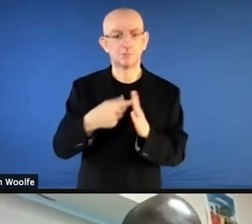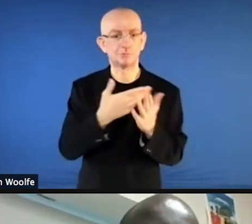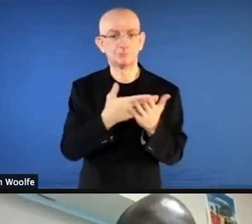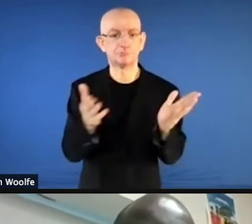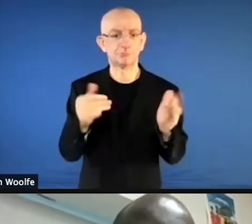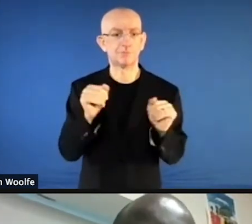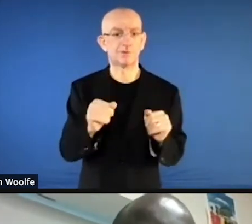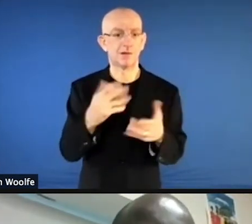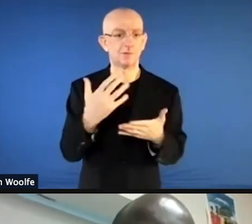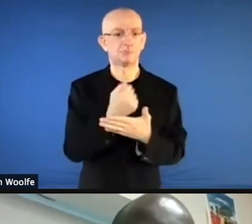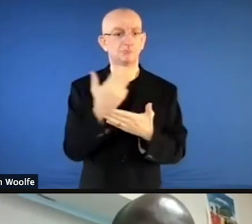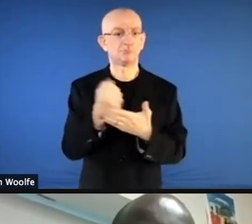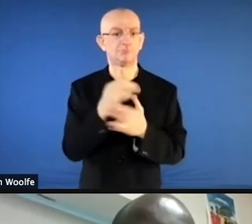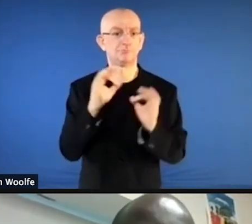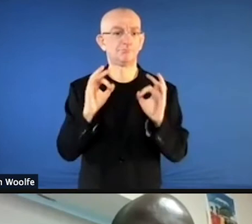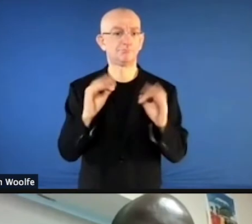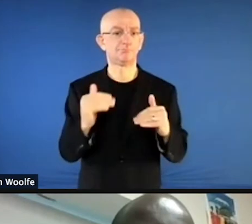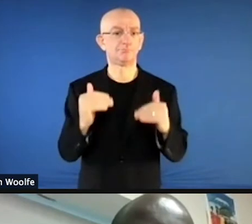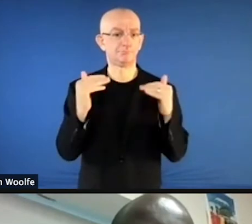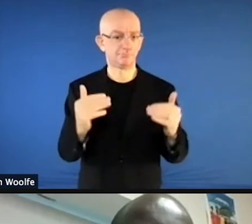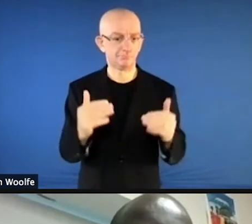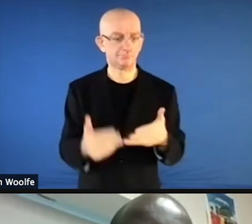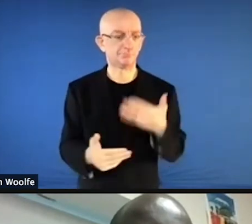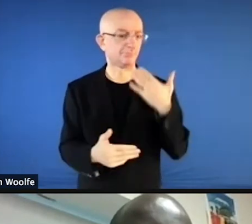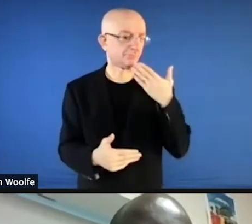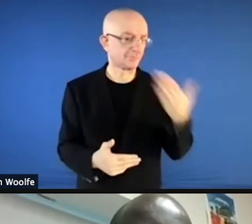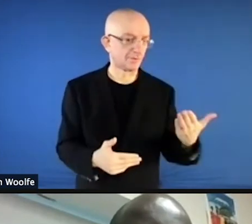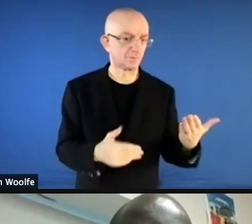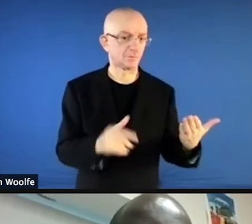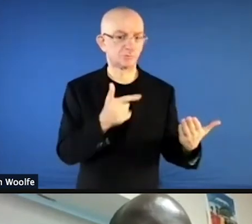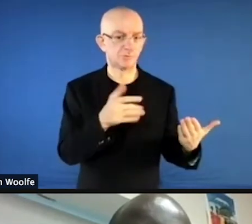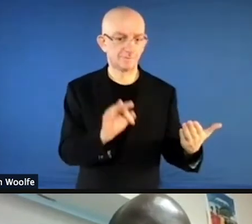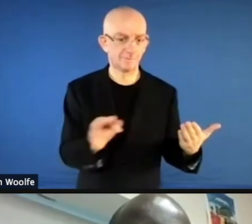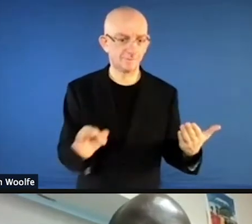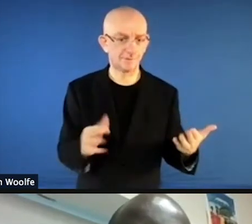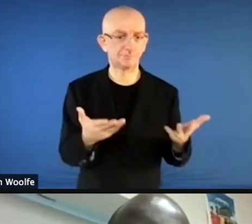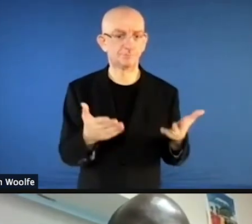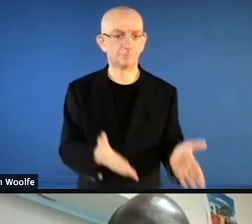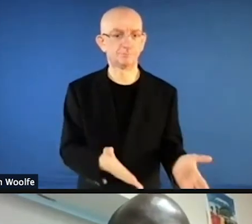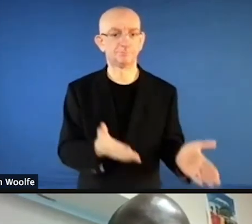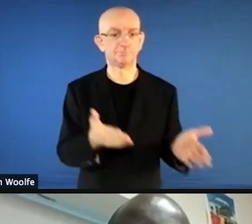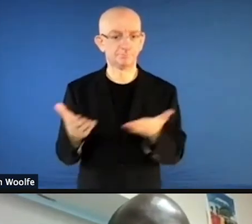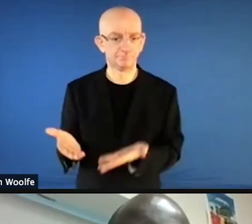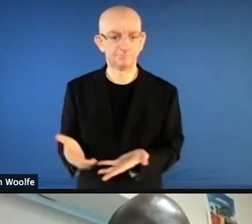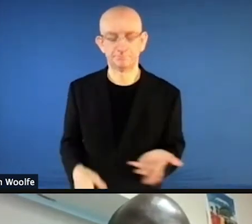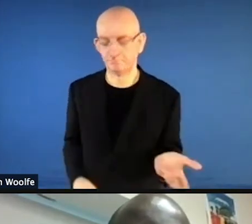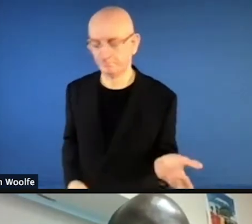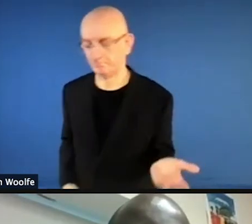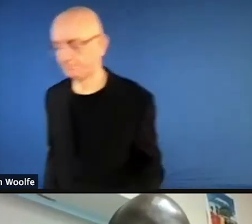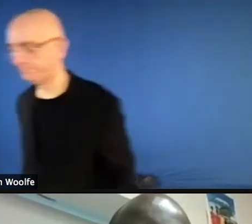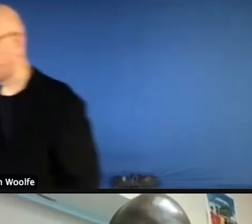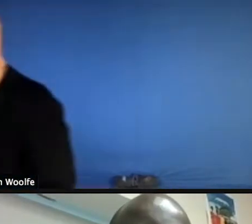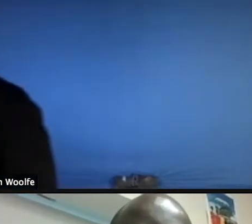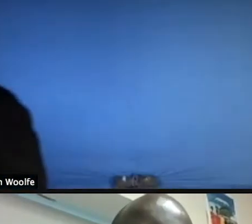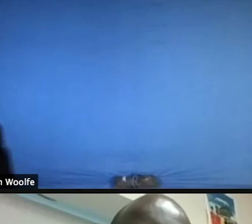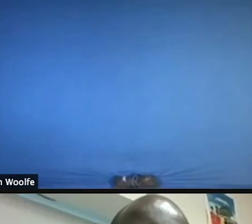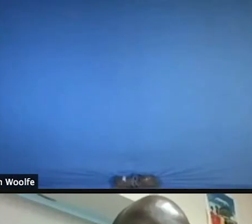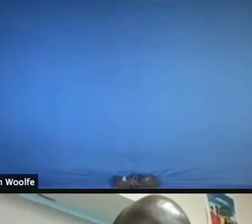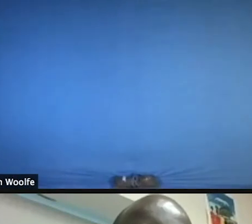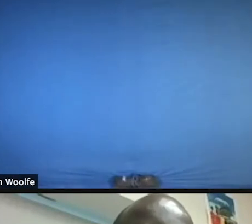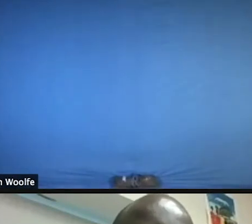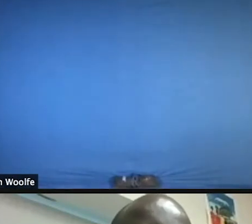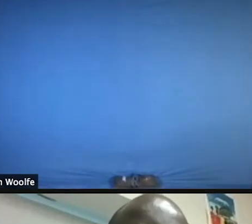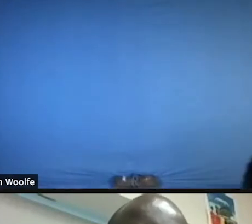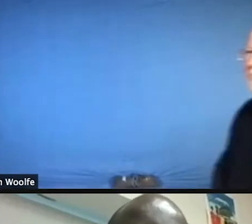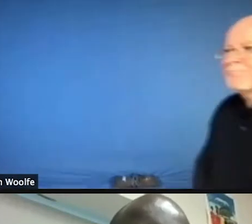Thanks so much, Jeff. Really terrific to have you with us. Yeah, appreciate your contribution.